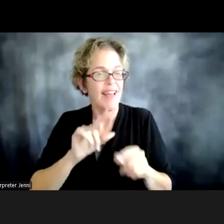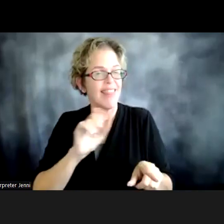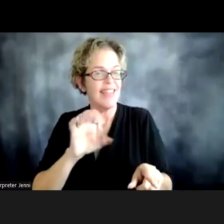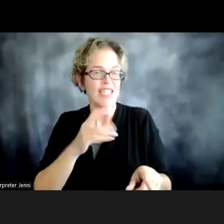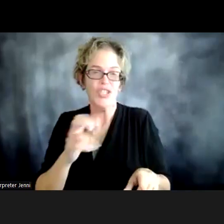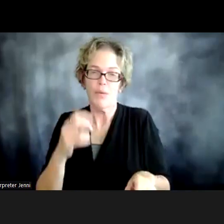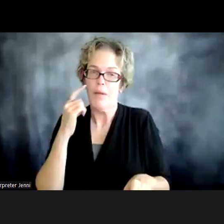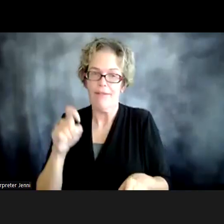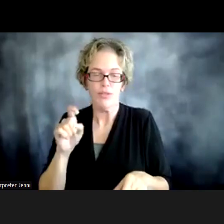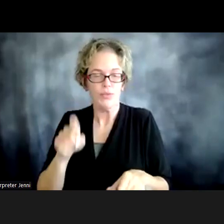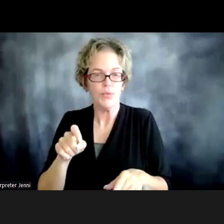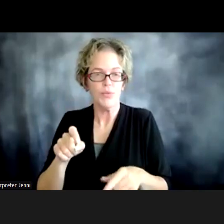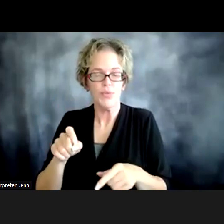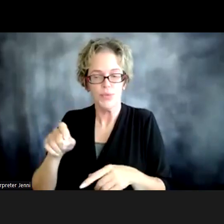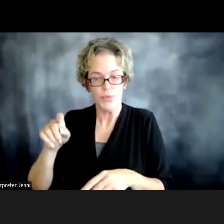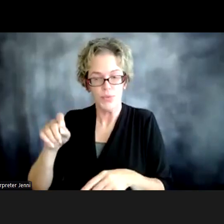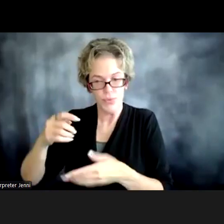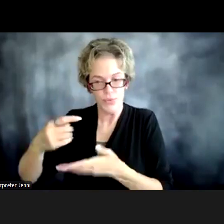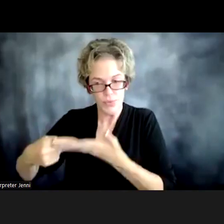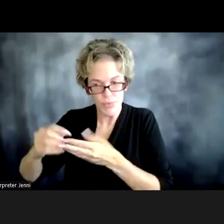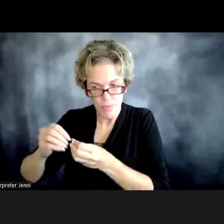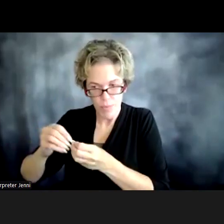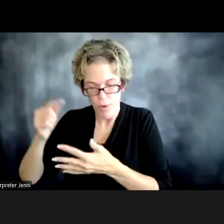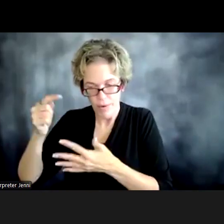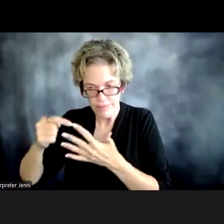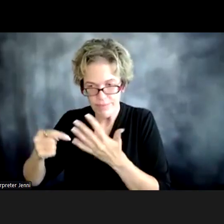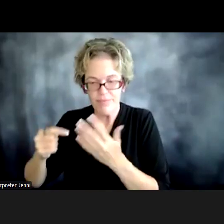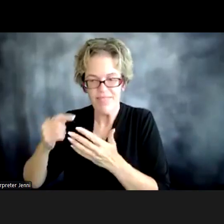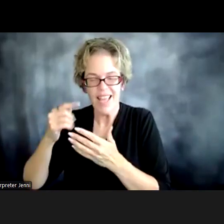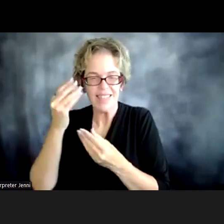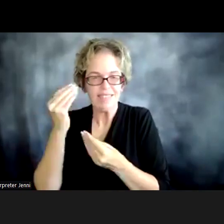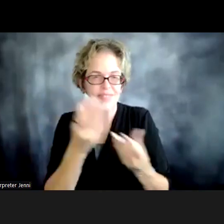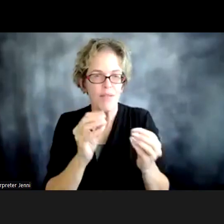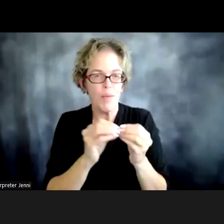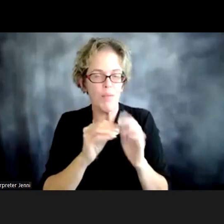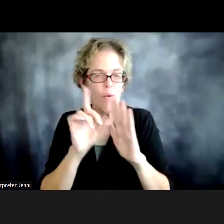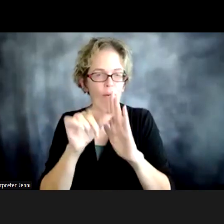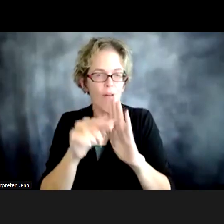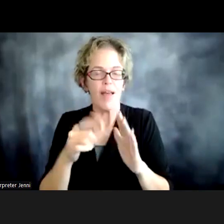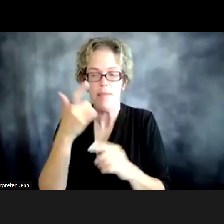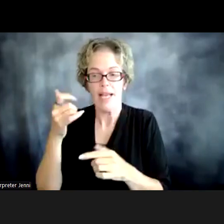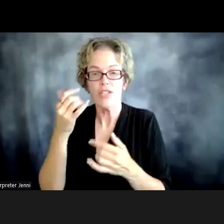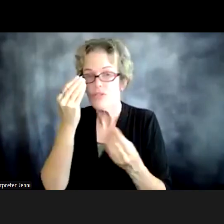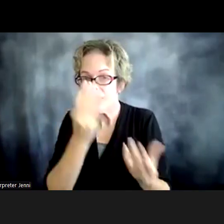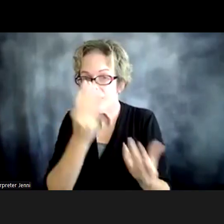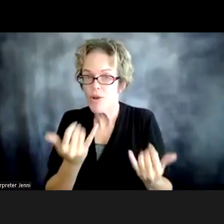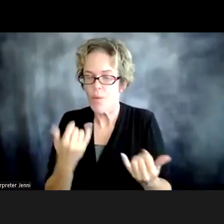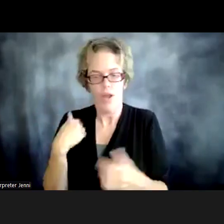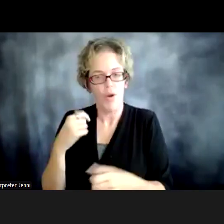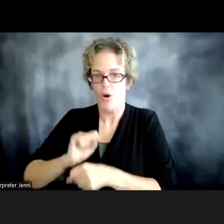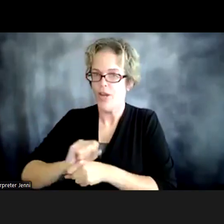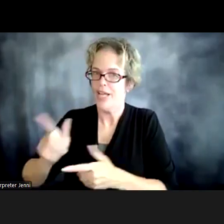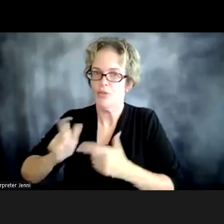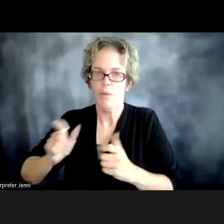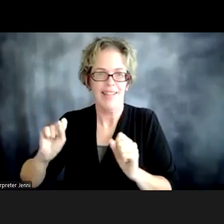a timeline on when we're able to provide that finite level of detail here. But Just note here that we're working as quickly